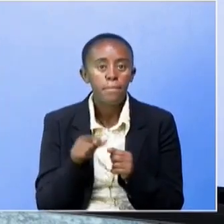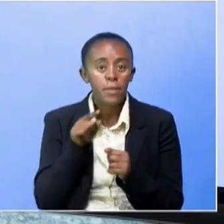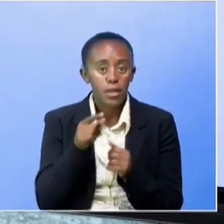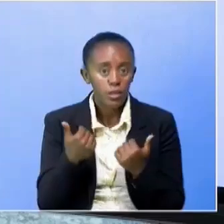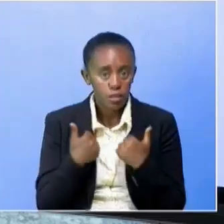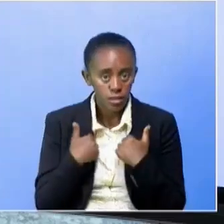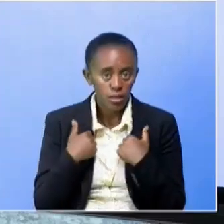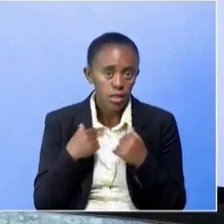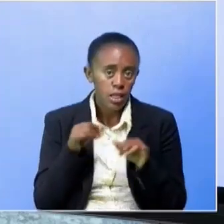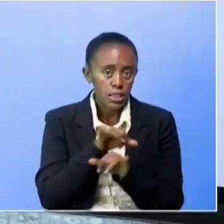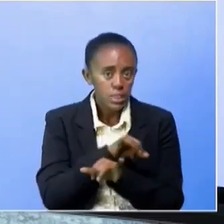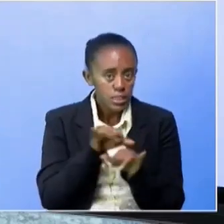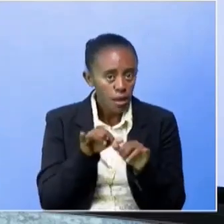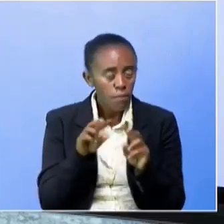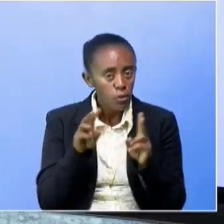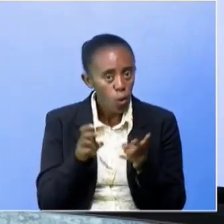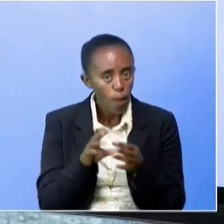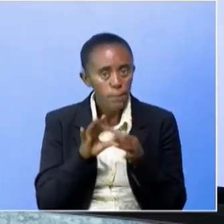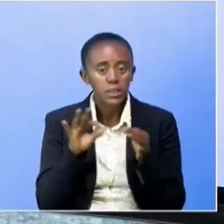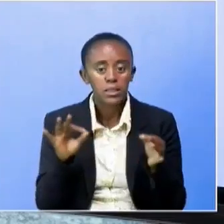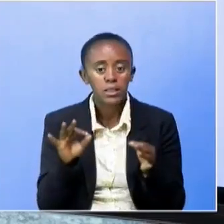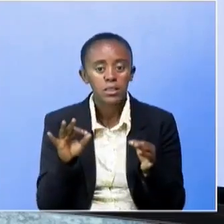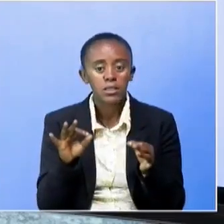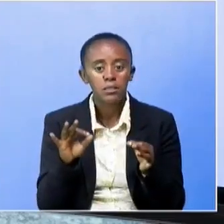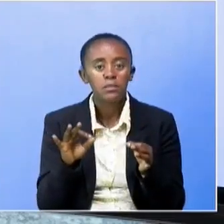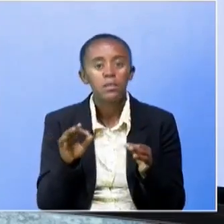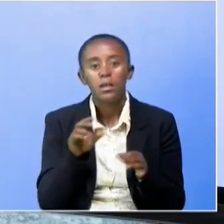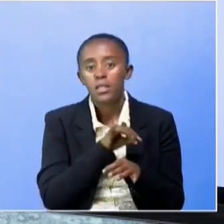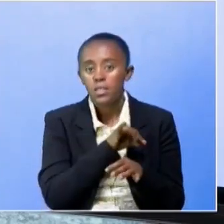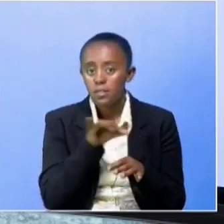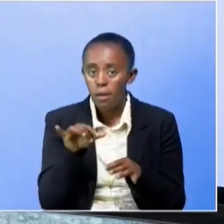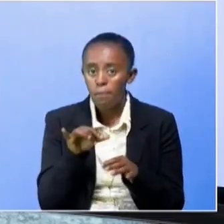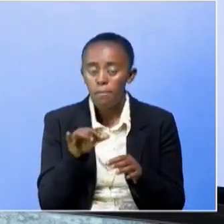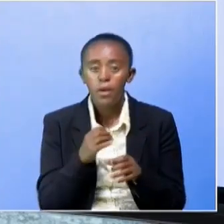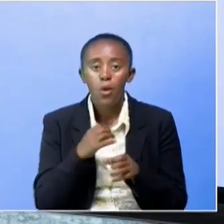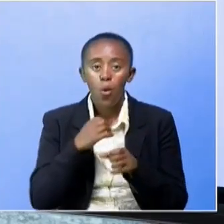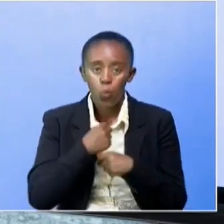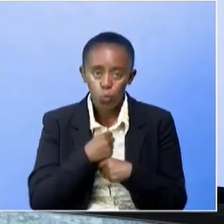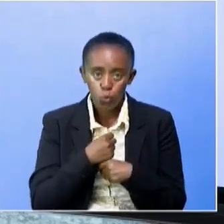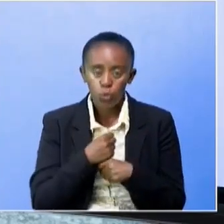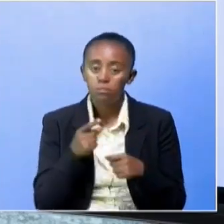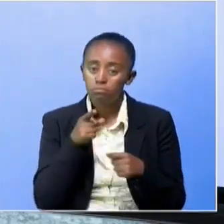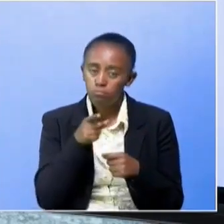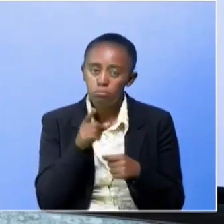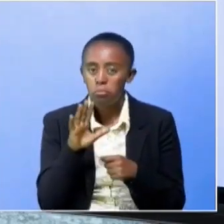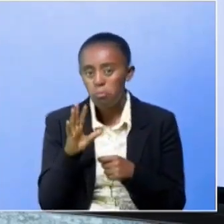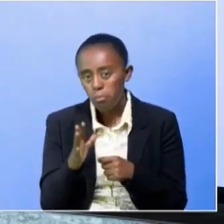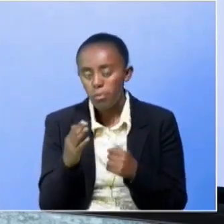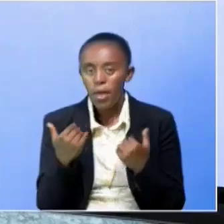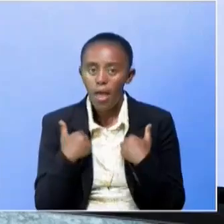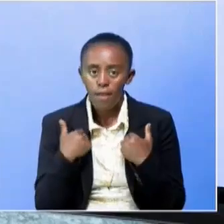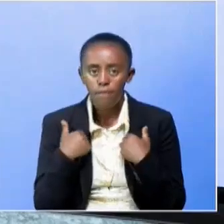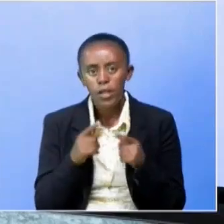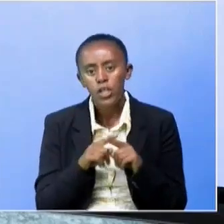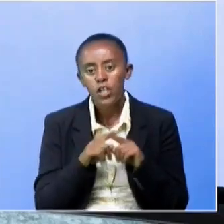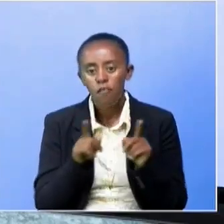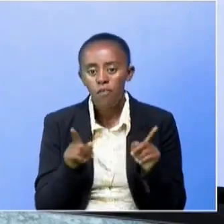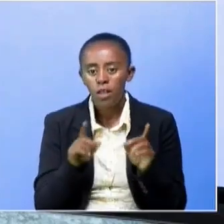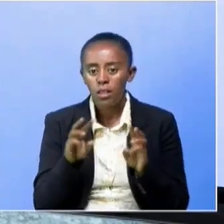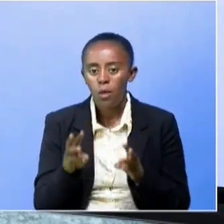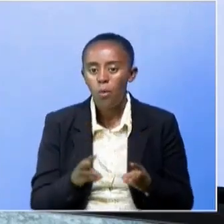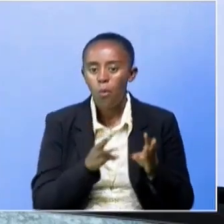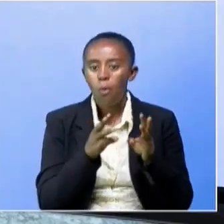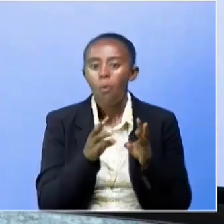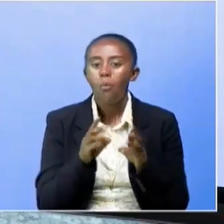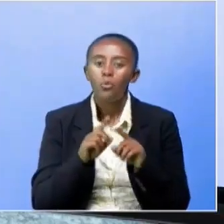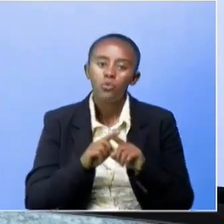have the same topic sentence and the same concluding sentence, you may have a different way or a different